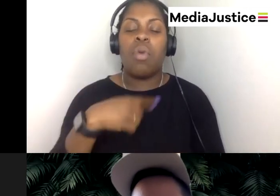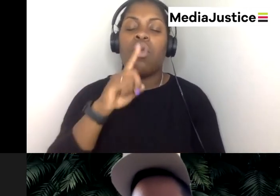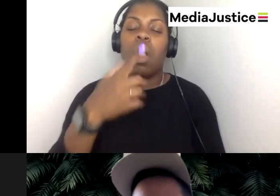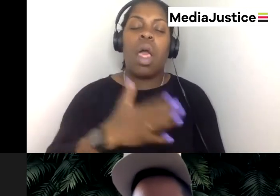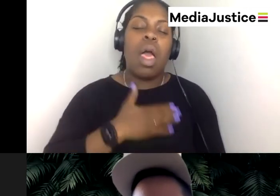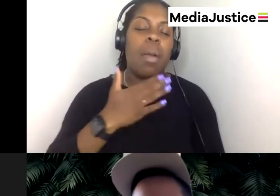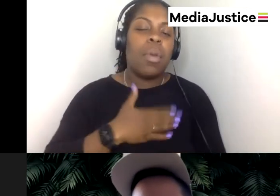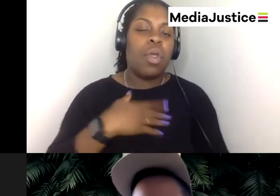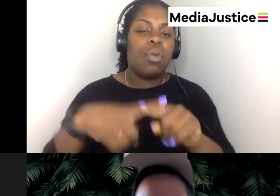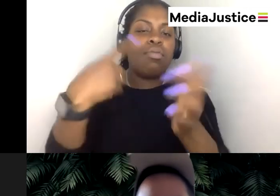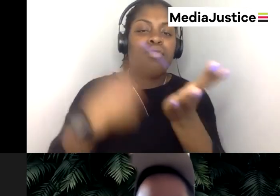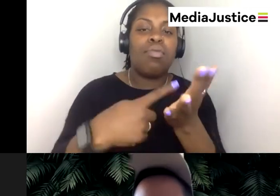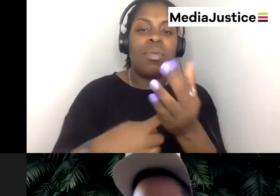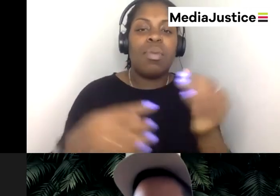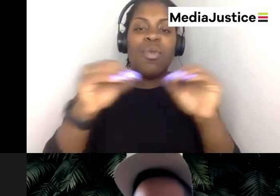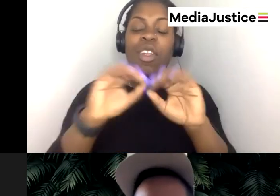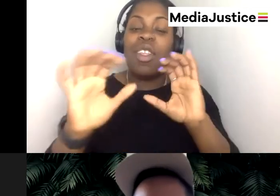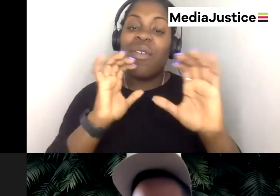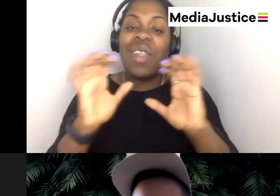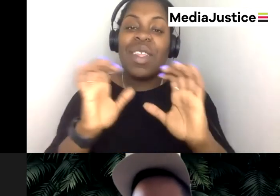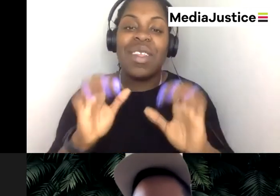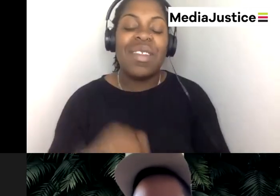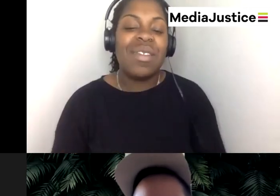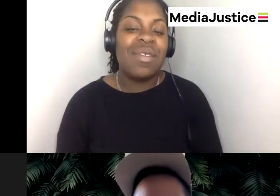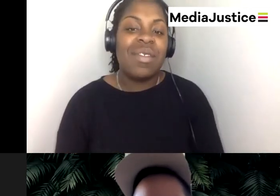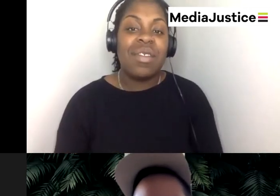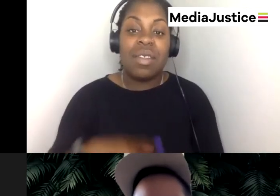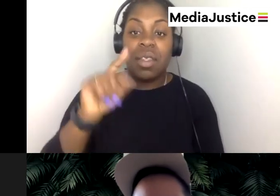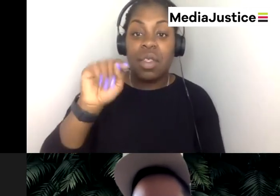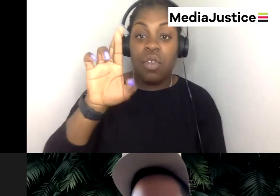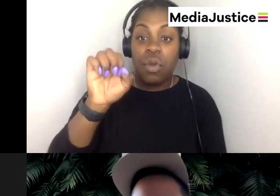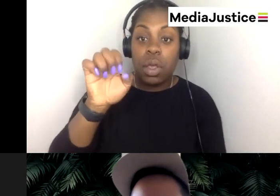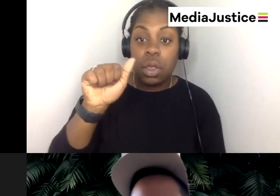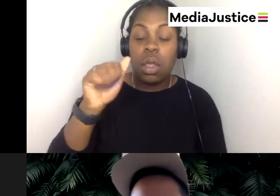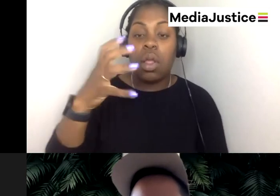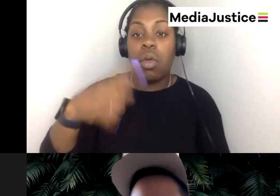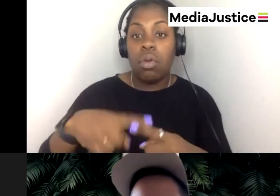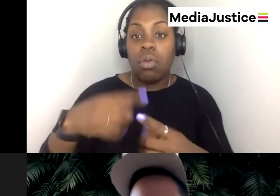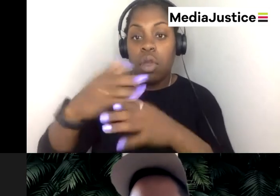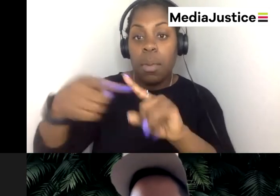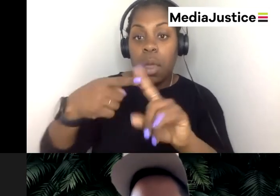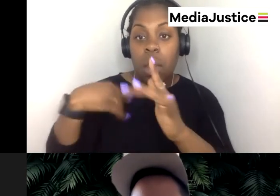more on a conversation. Vanessa, would you like to share about our network?